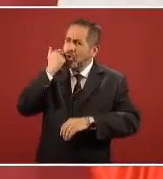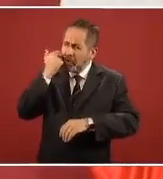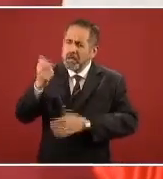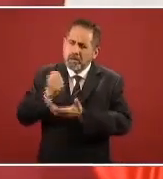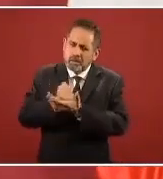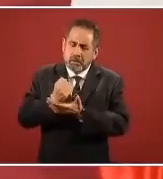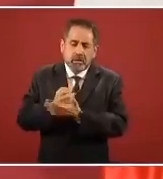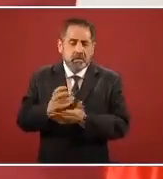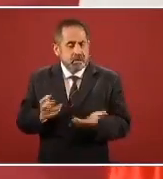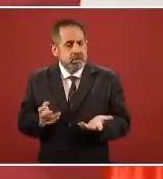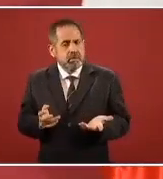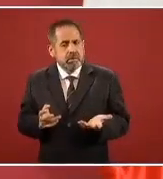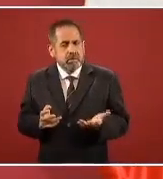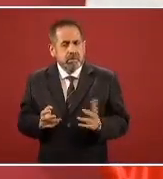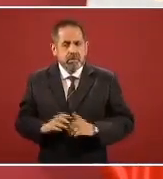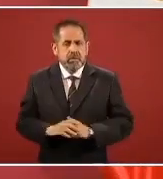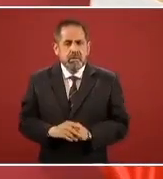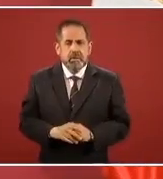con